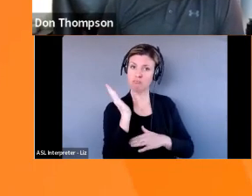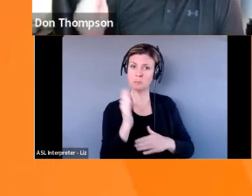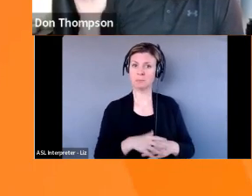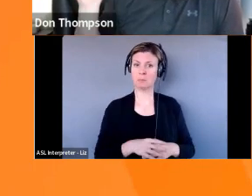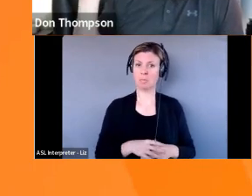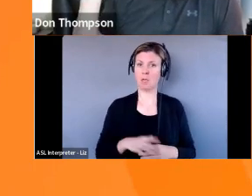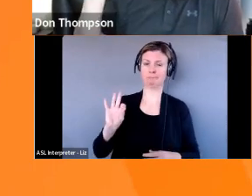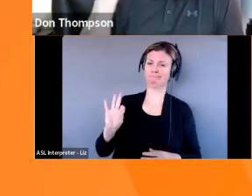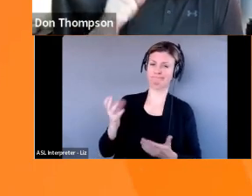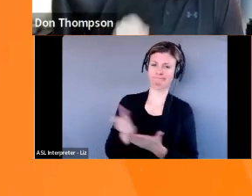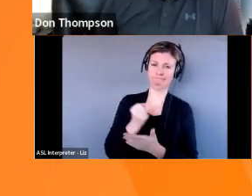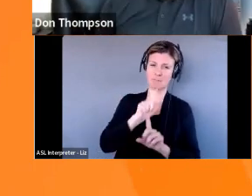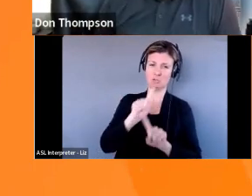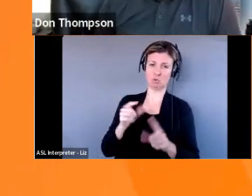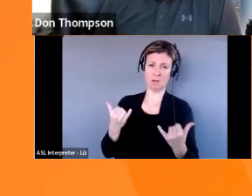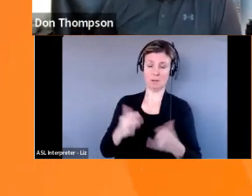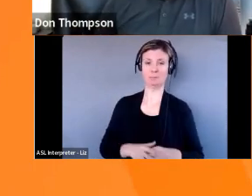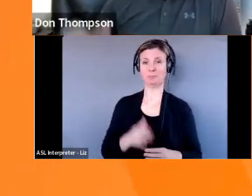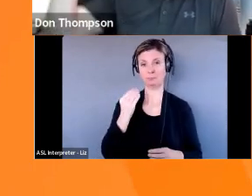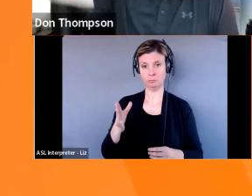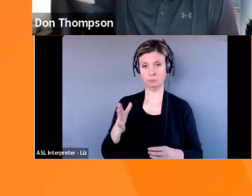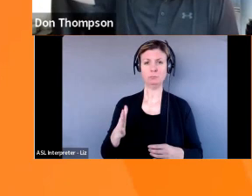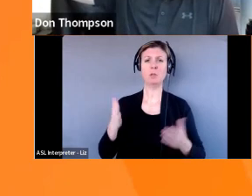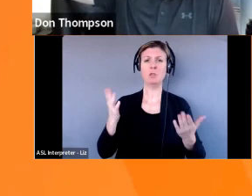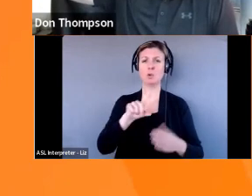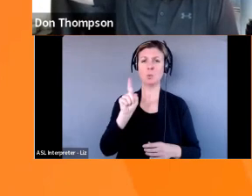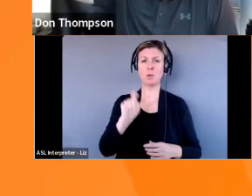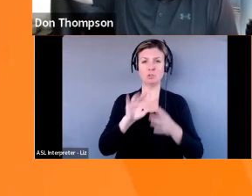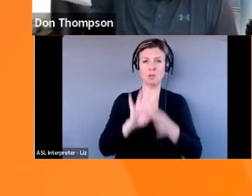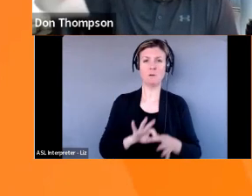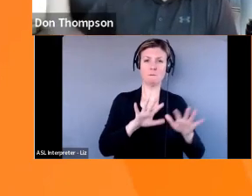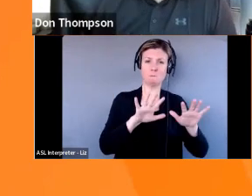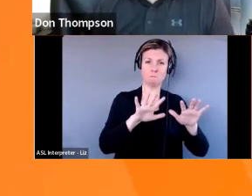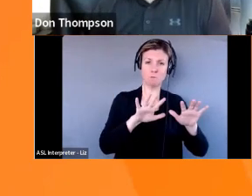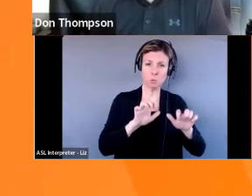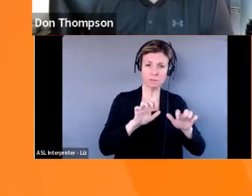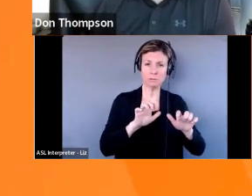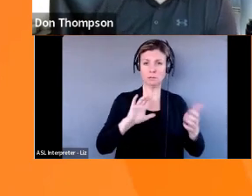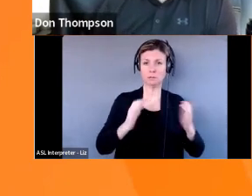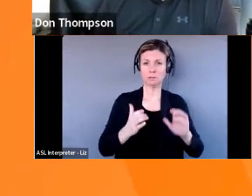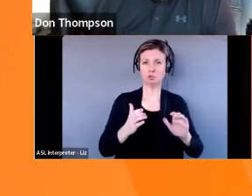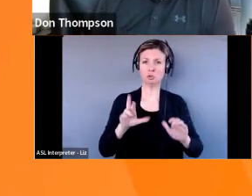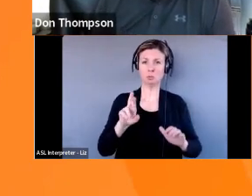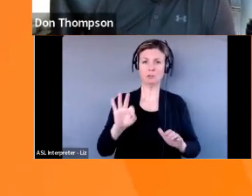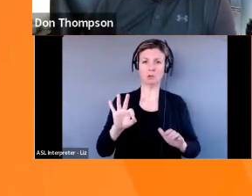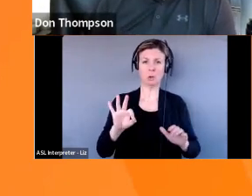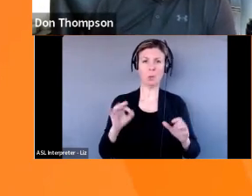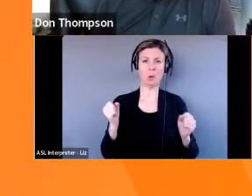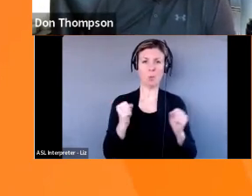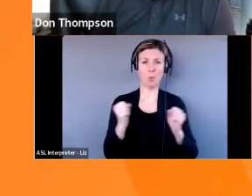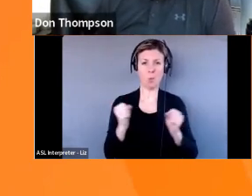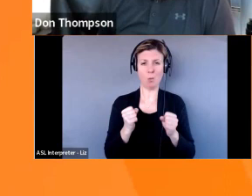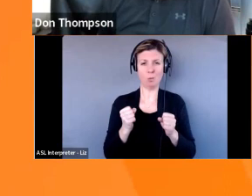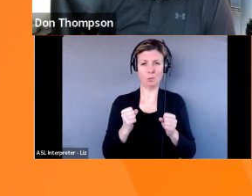now. Frozen and refrigerated goods are a no-go. Okay, unfortunately.